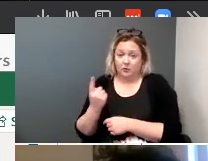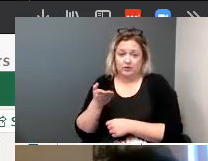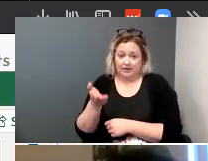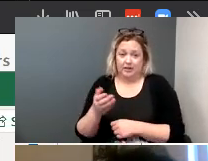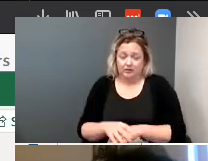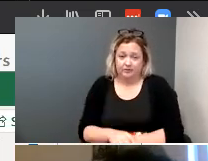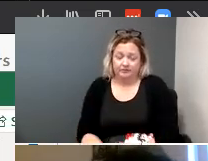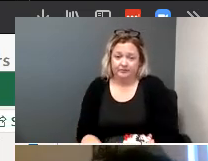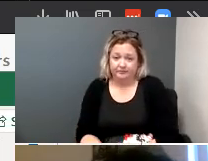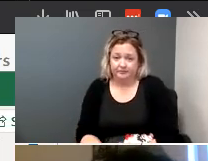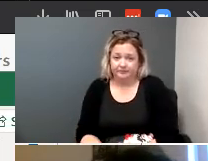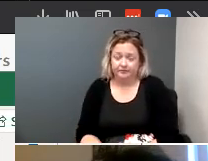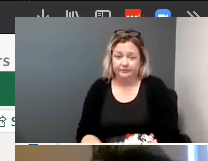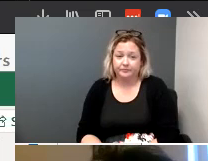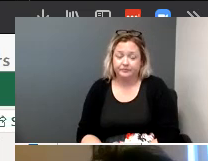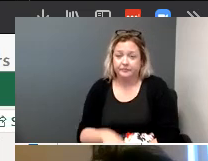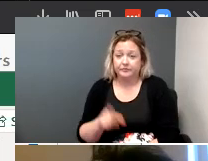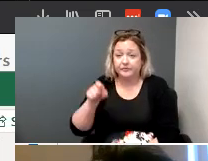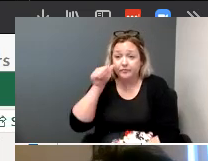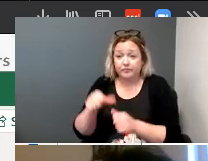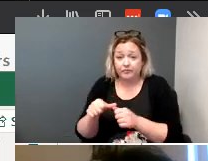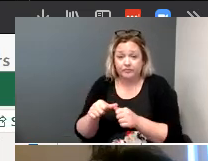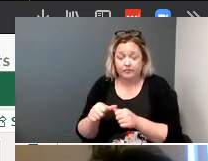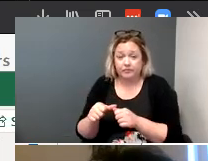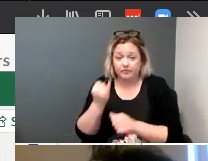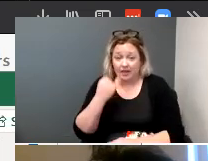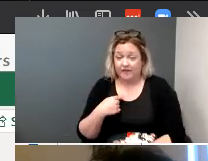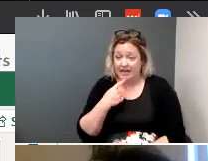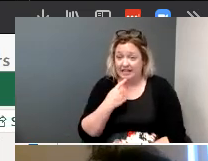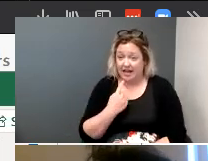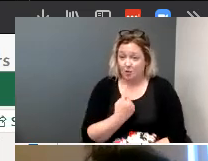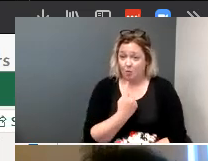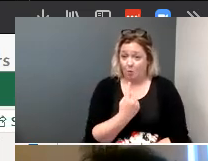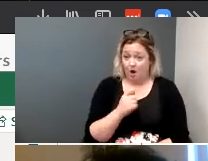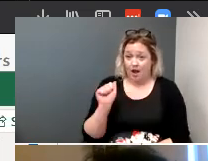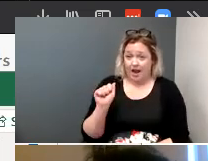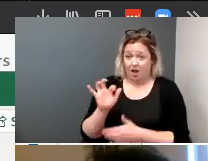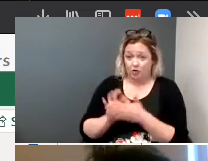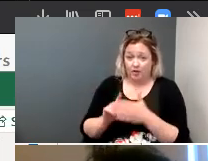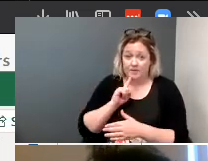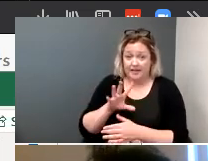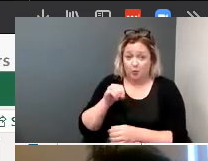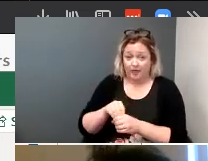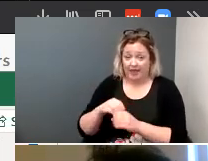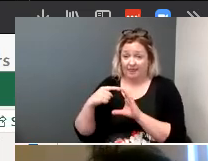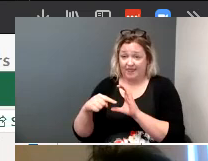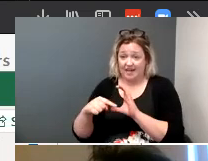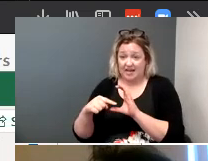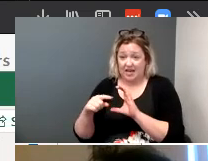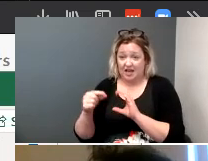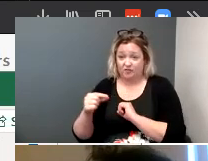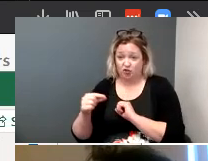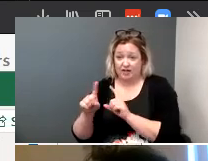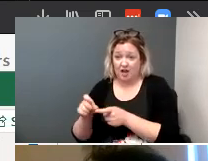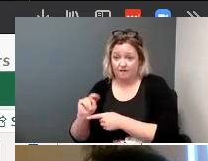remember is when we say that one algorithm is within theta of gn, means that g of n is